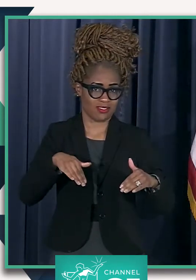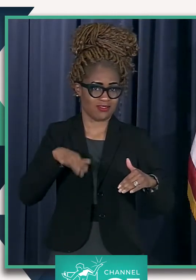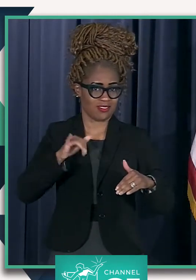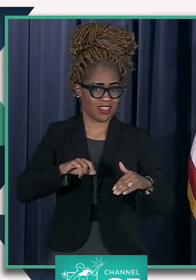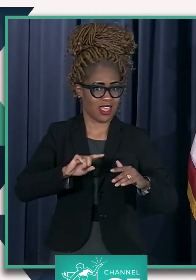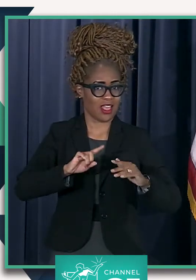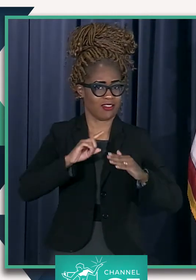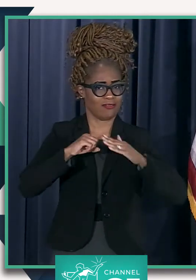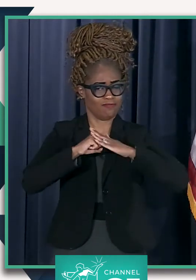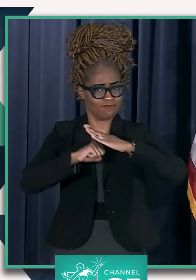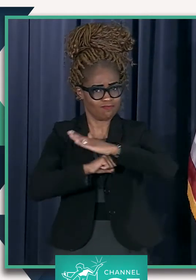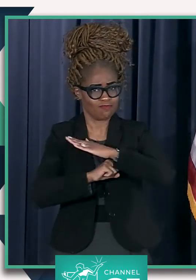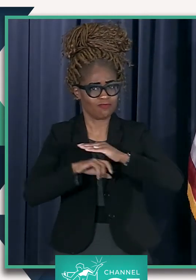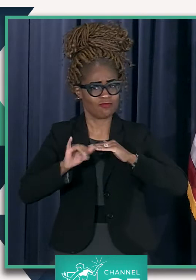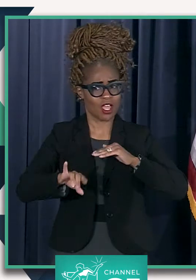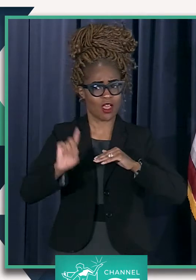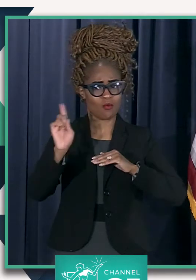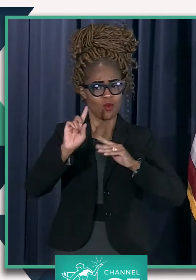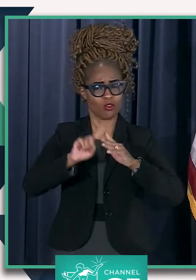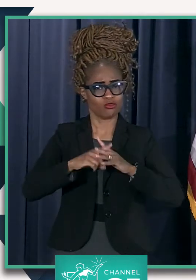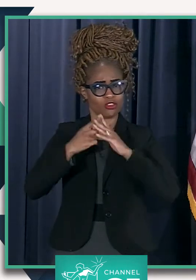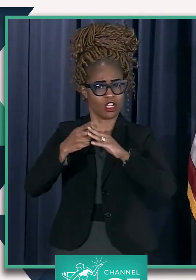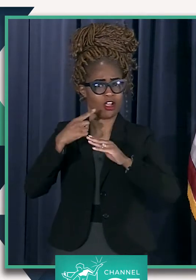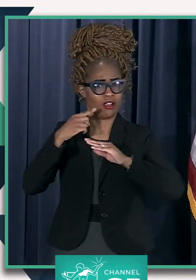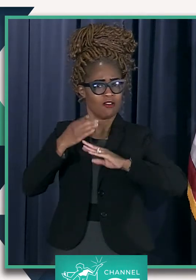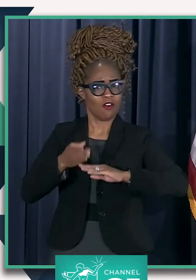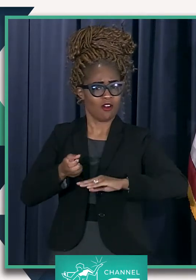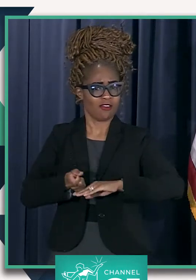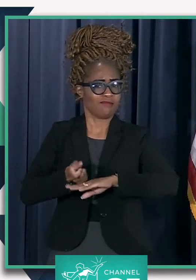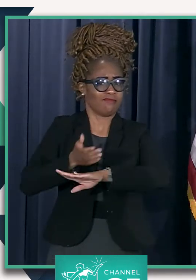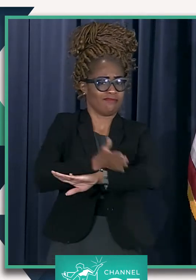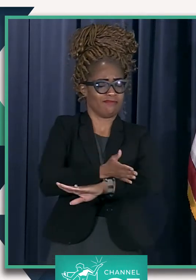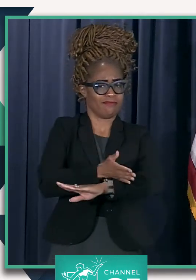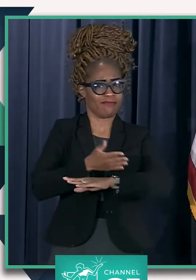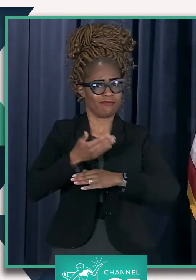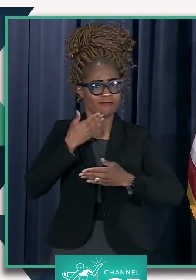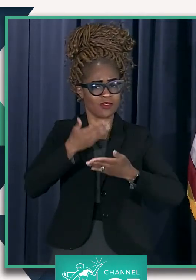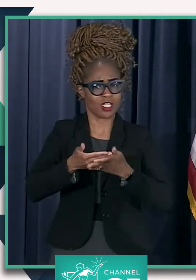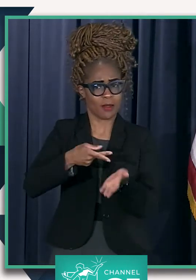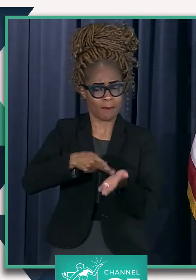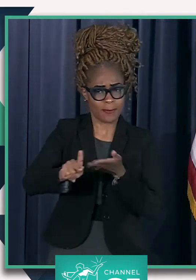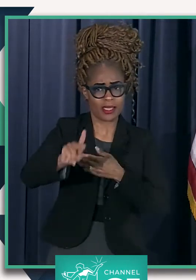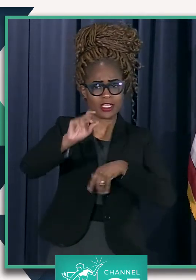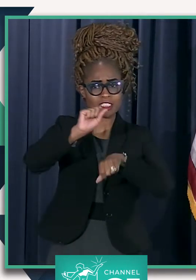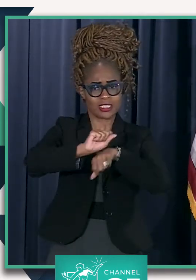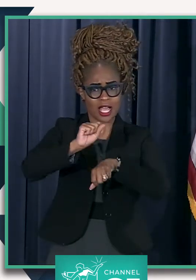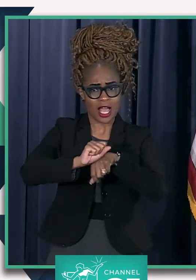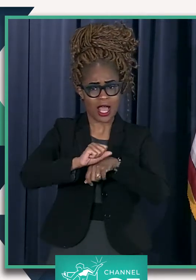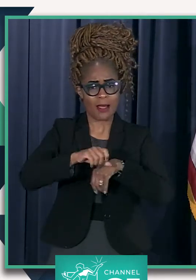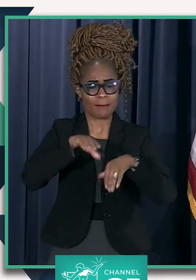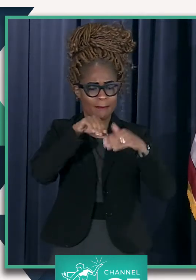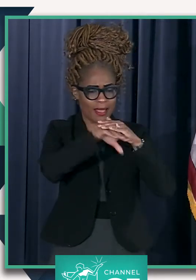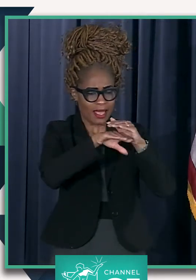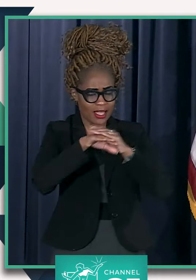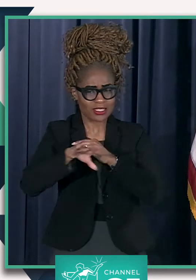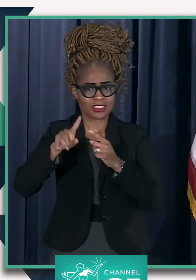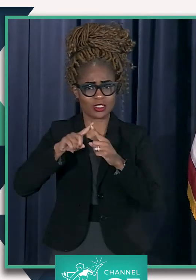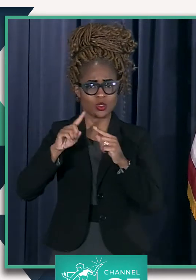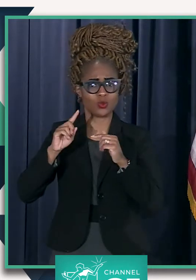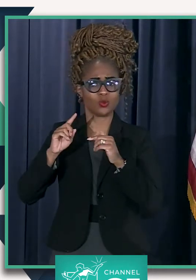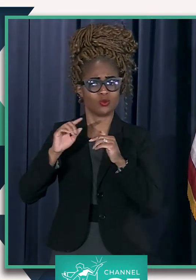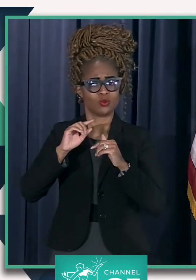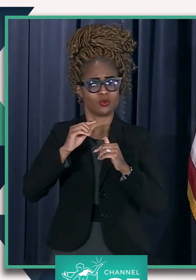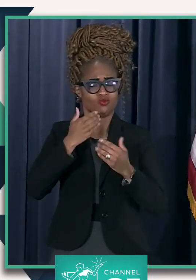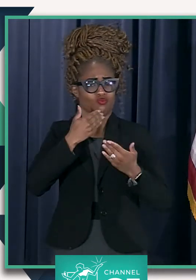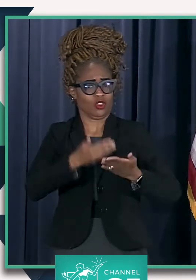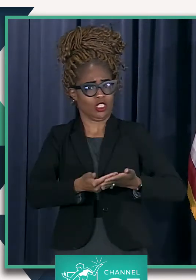pad to resilient families, to resilient neighborhoods, to well-paying jobs. But access to the quality and